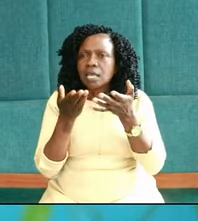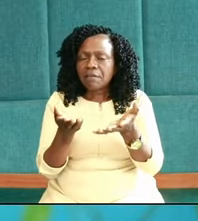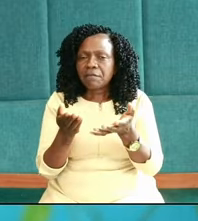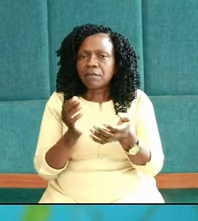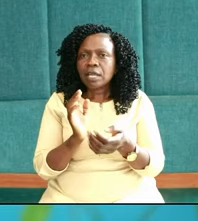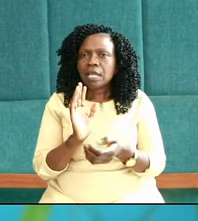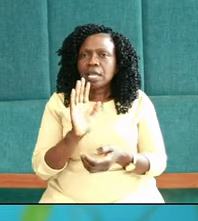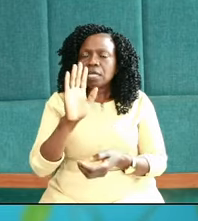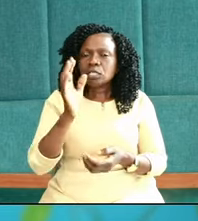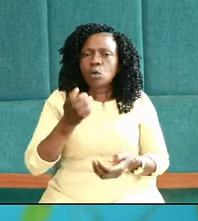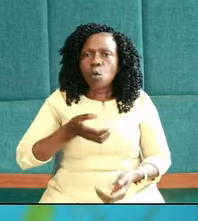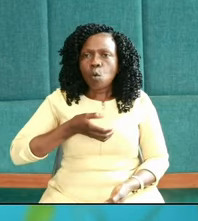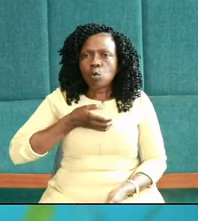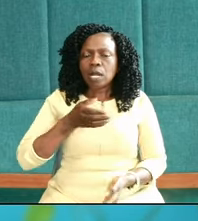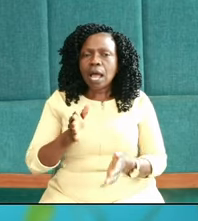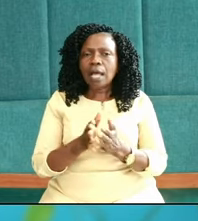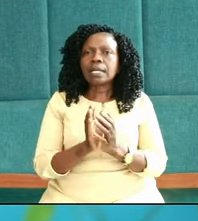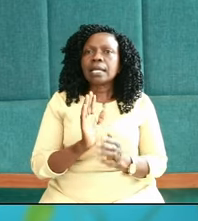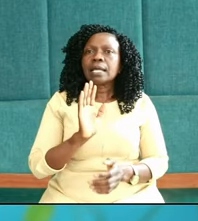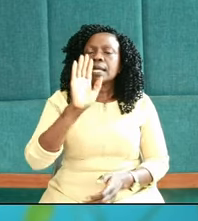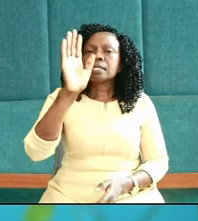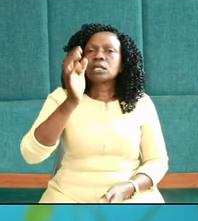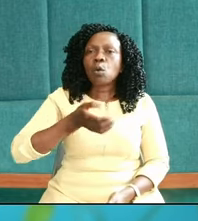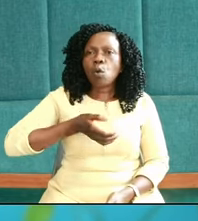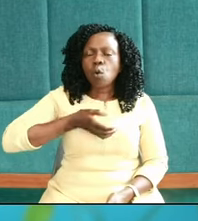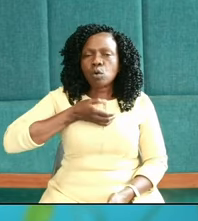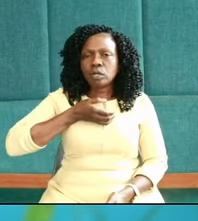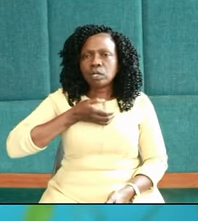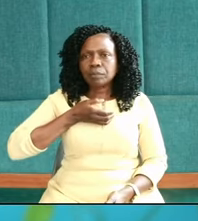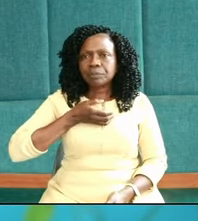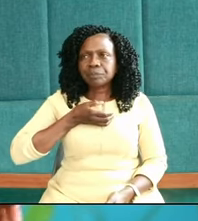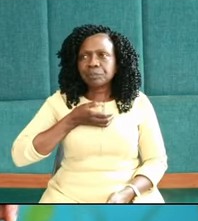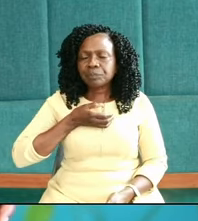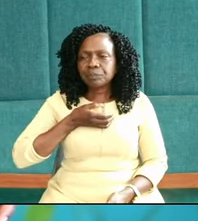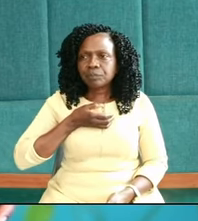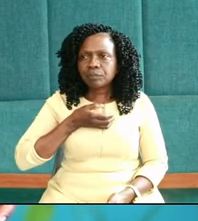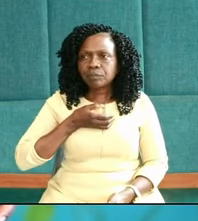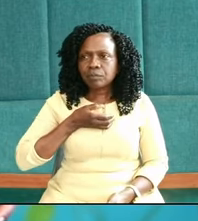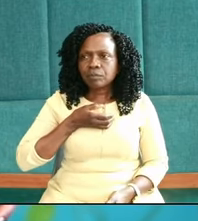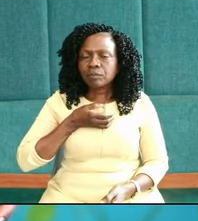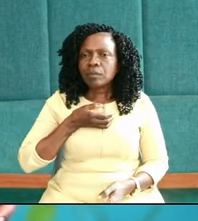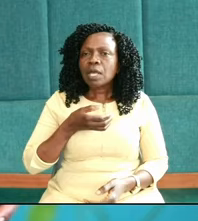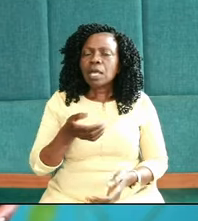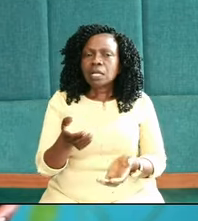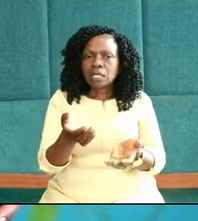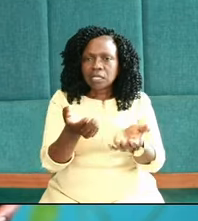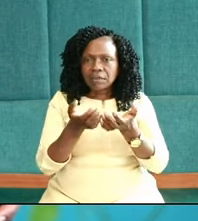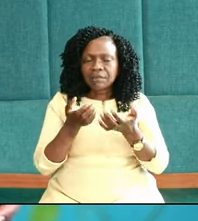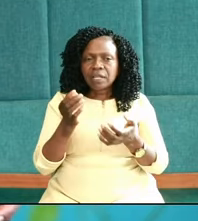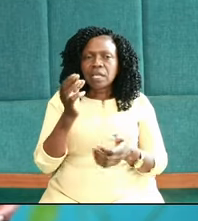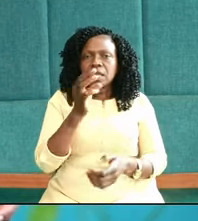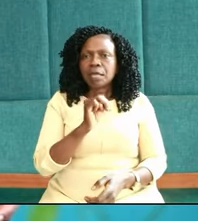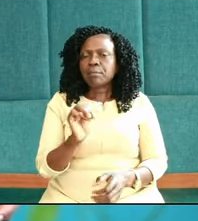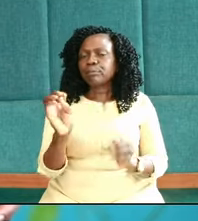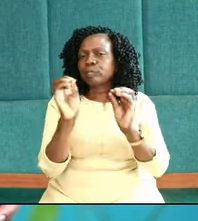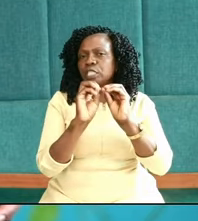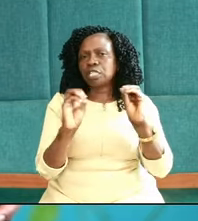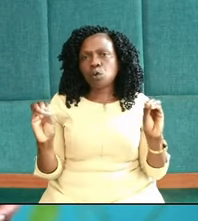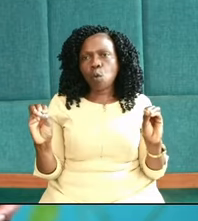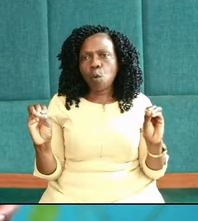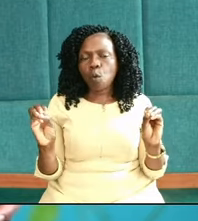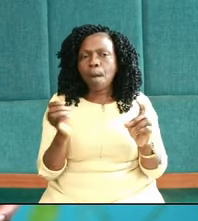own, and his own did not receive him. But